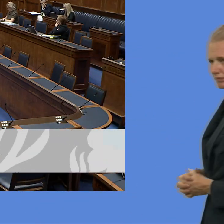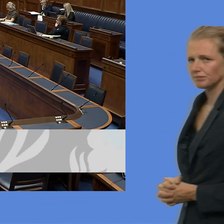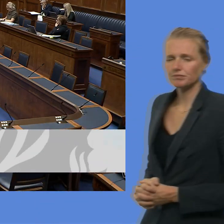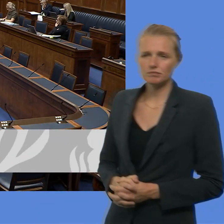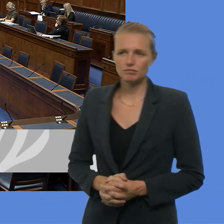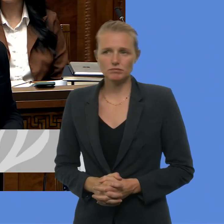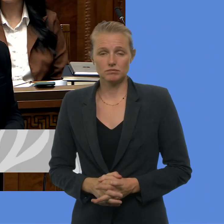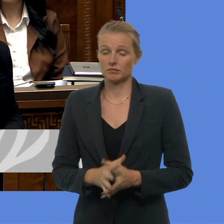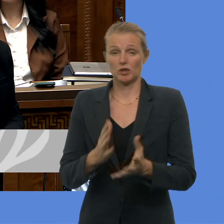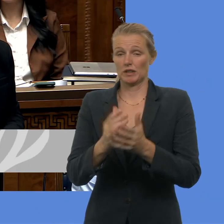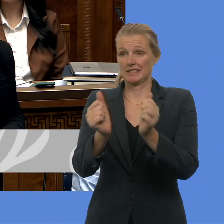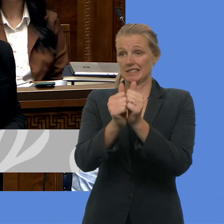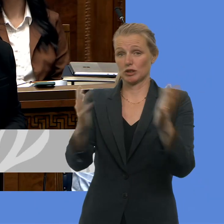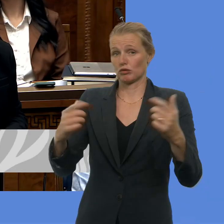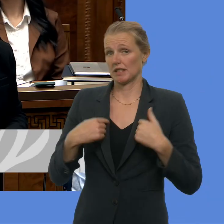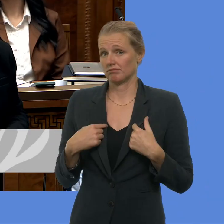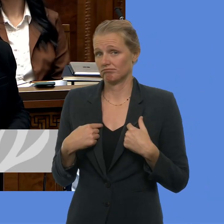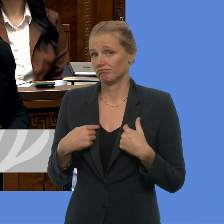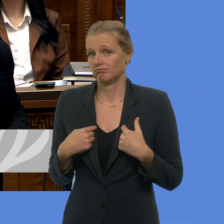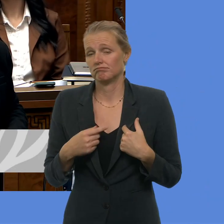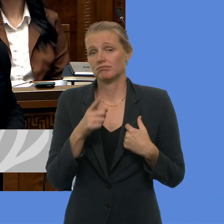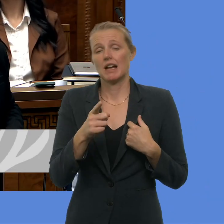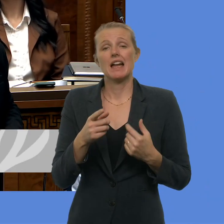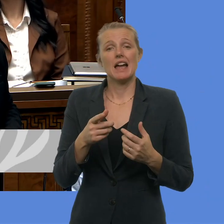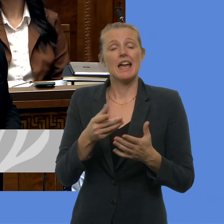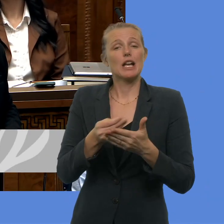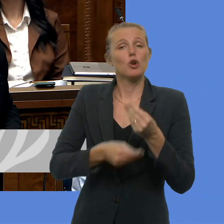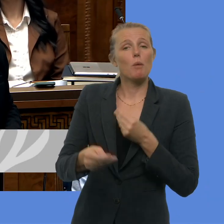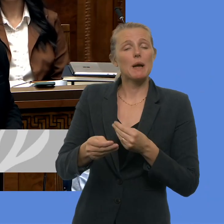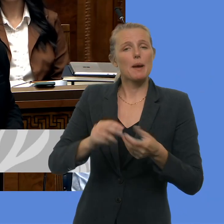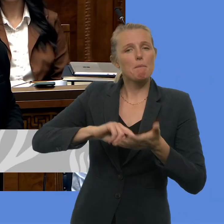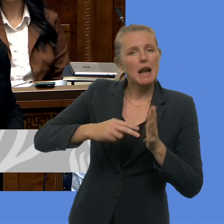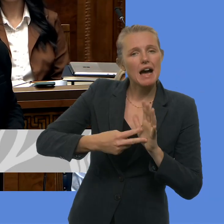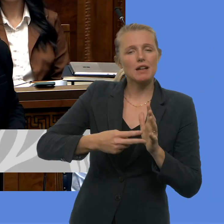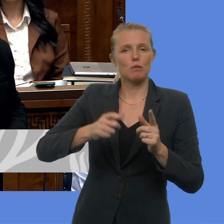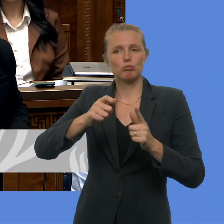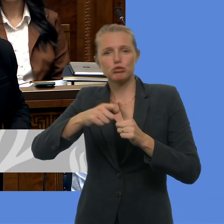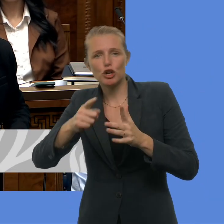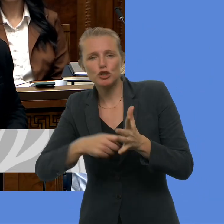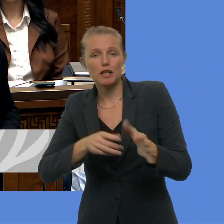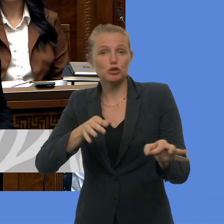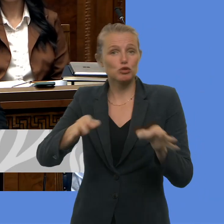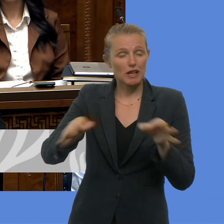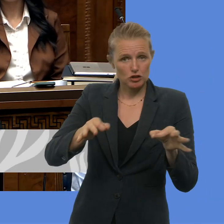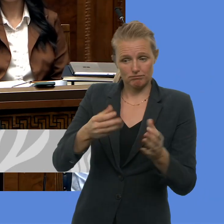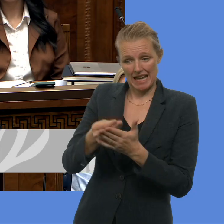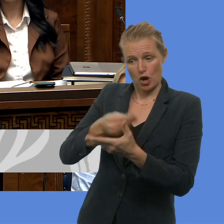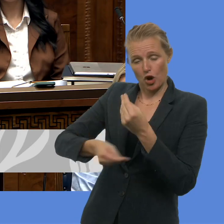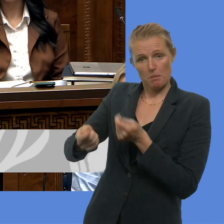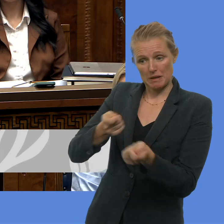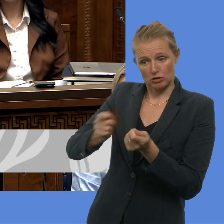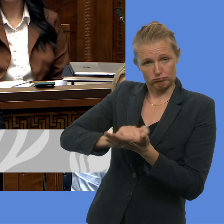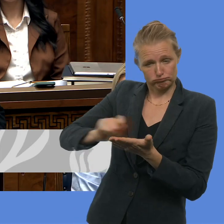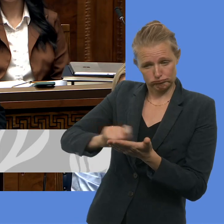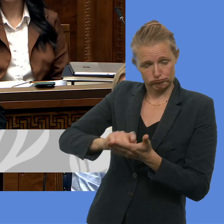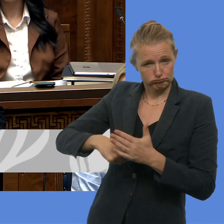what you're saying. I think that both right at the heart of the economic plan and project and strategy that the Economy Minister has developed is very